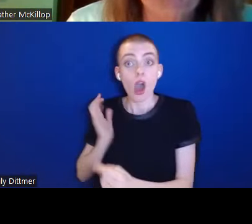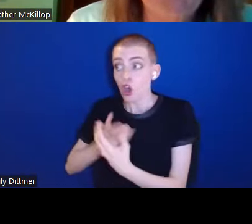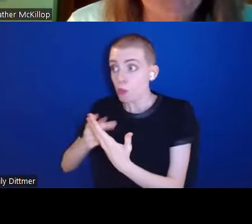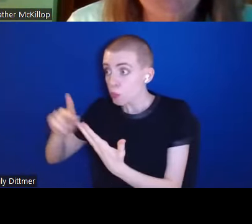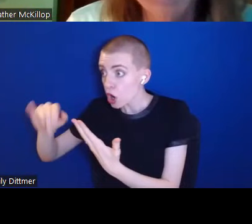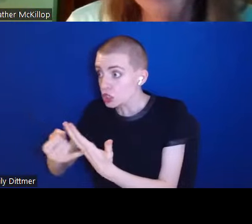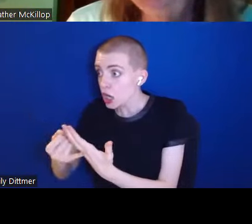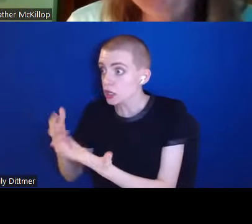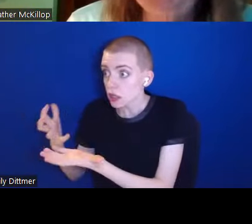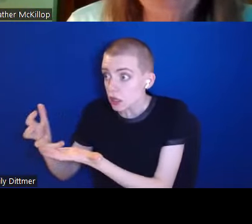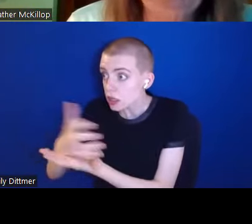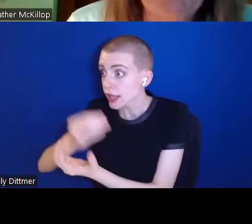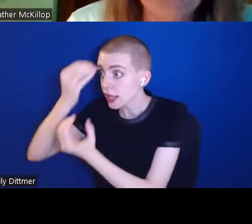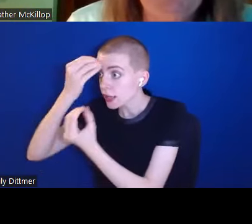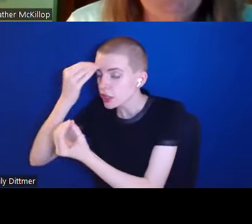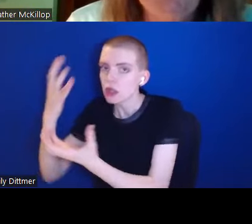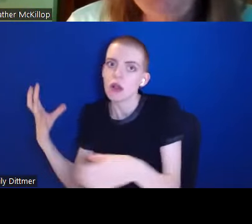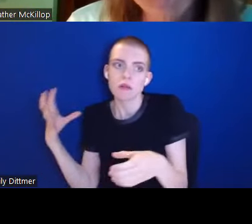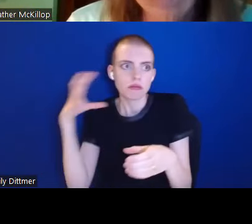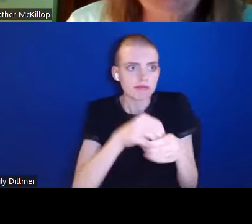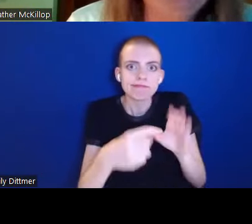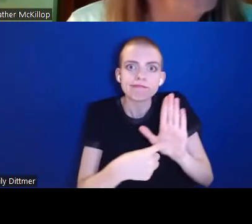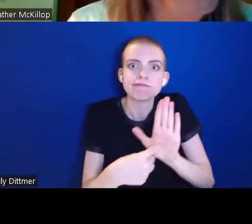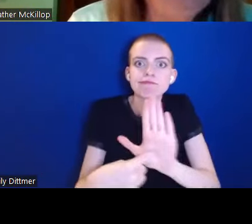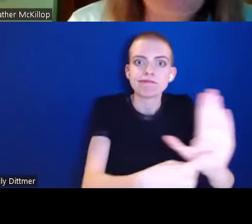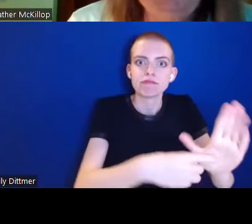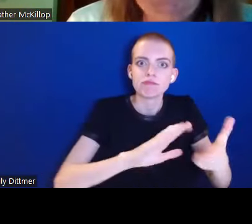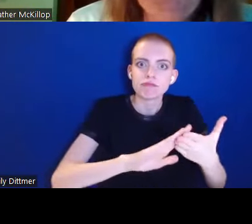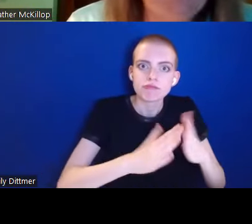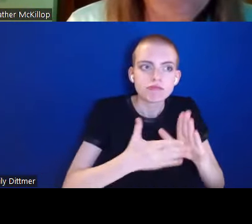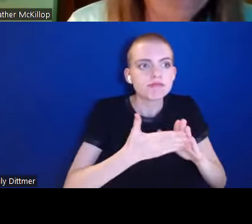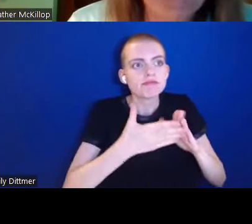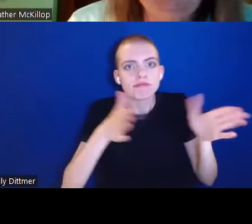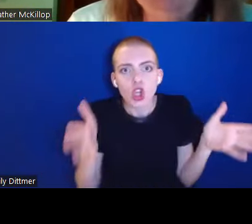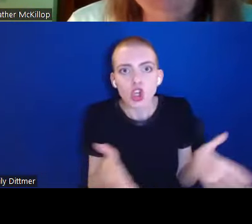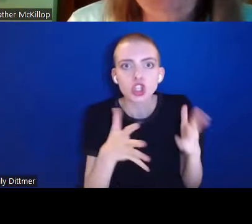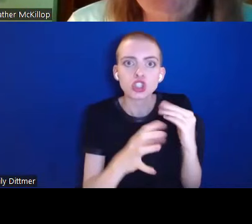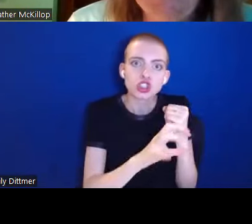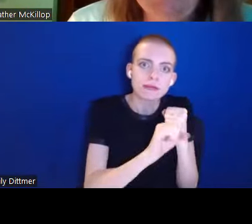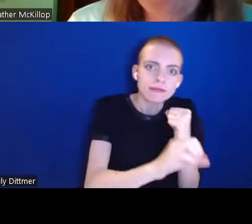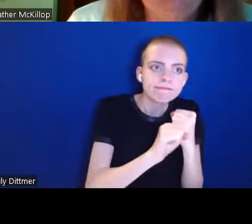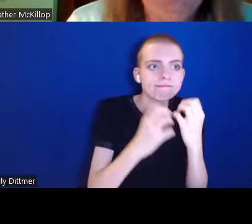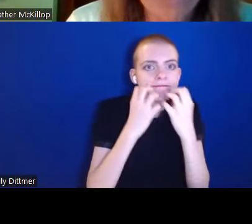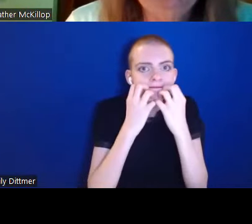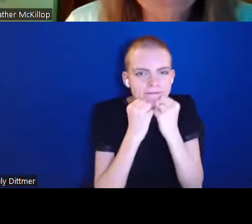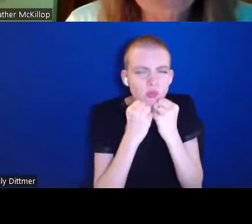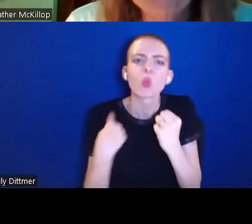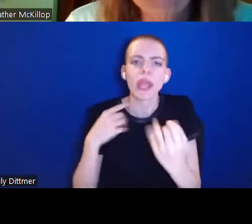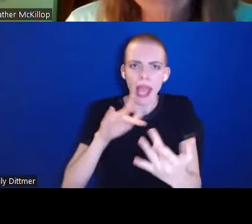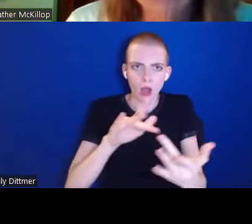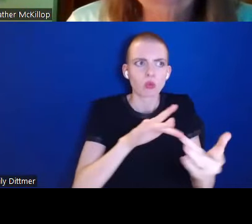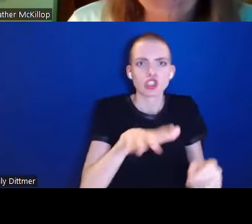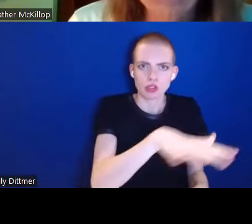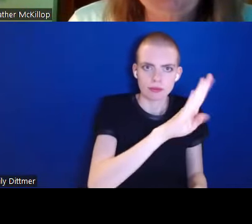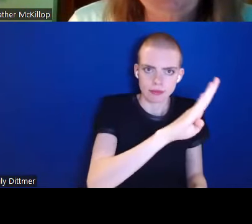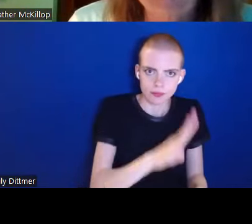local community to promote preservation. And we also did outreach in Belize and in Louisiana. And then our third goal